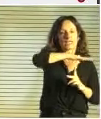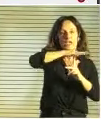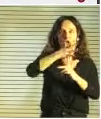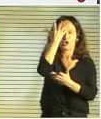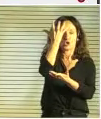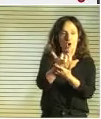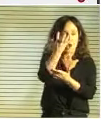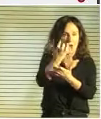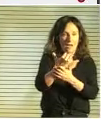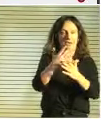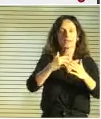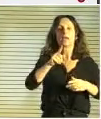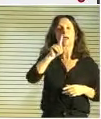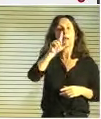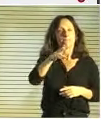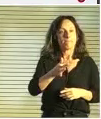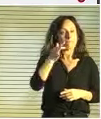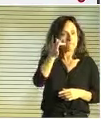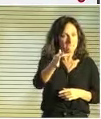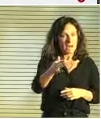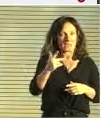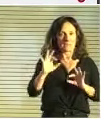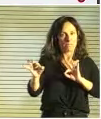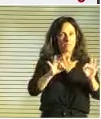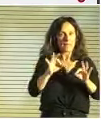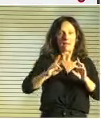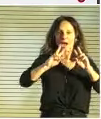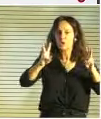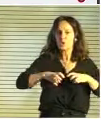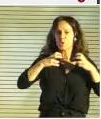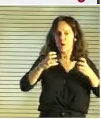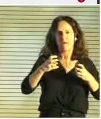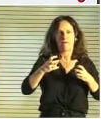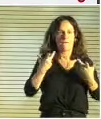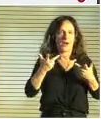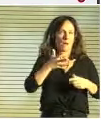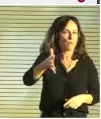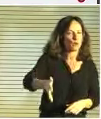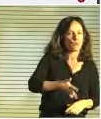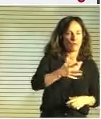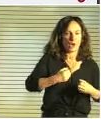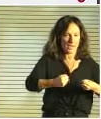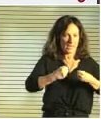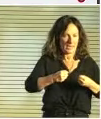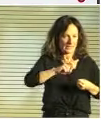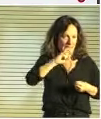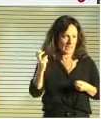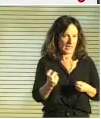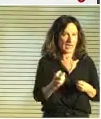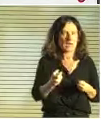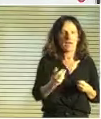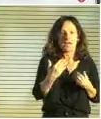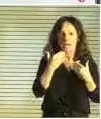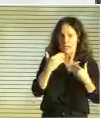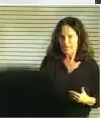new ways of energy production using bio-waste and so on. I would say we have full